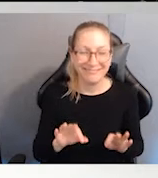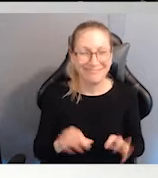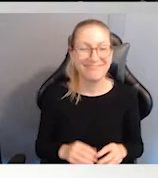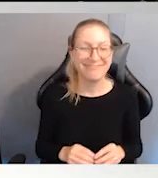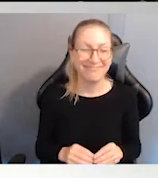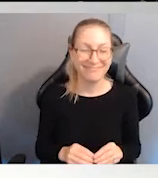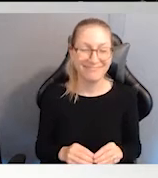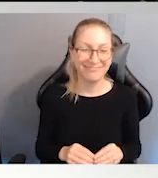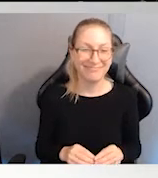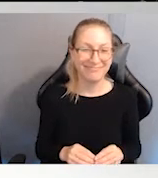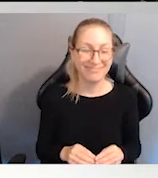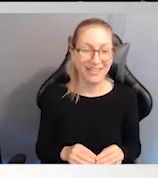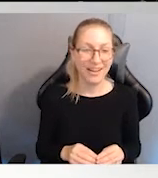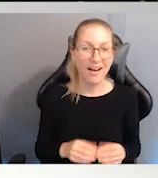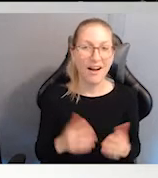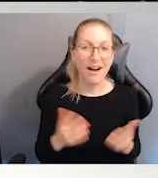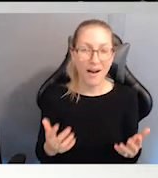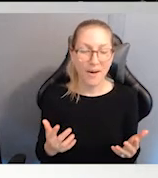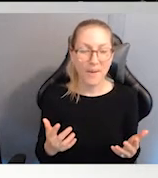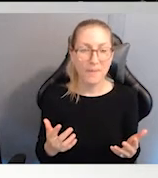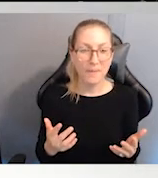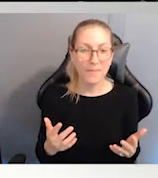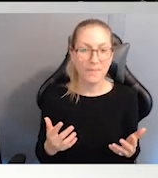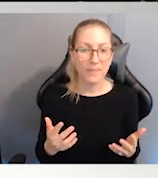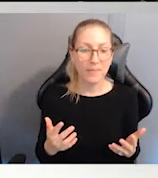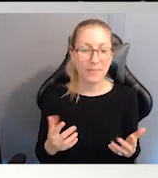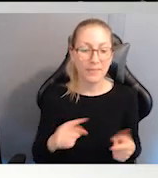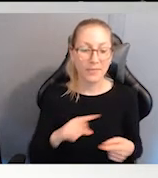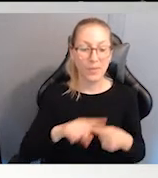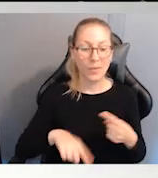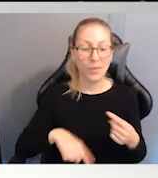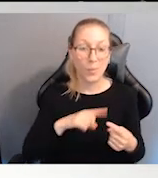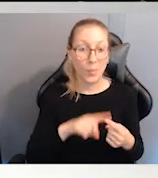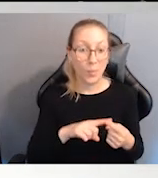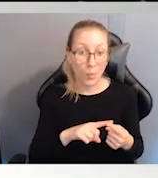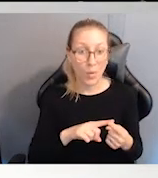Well, when I started with Sufi,